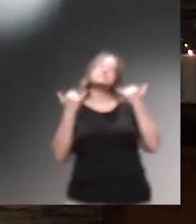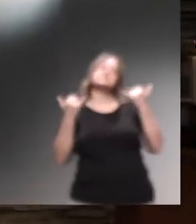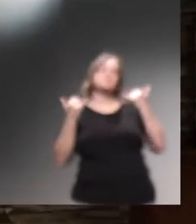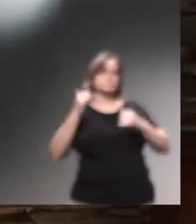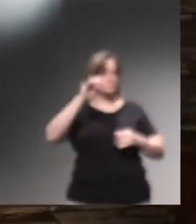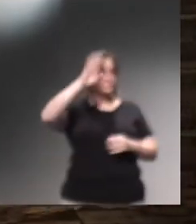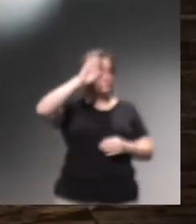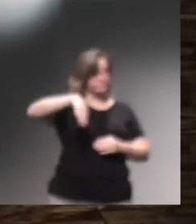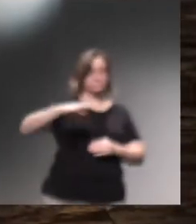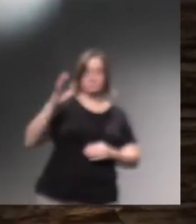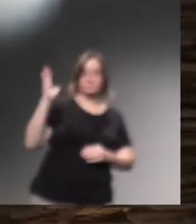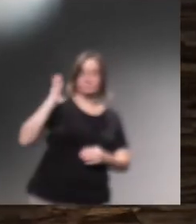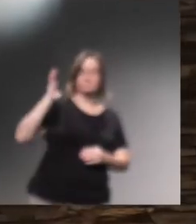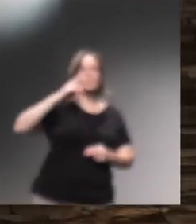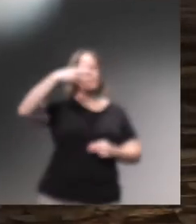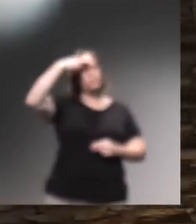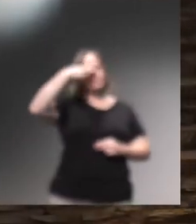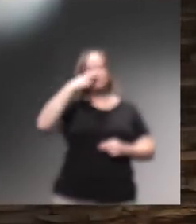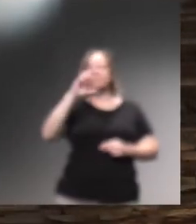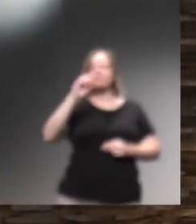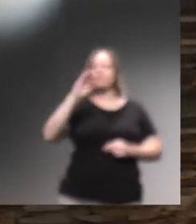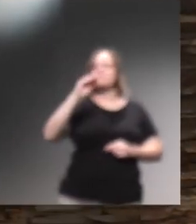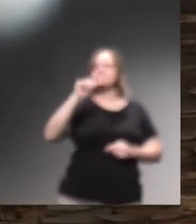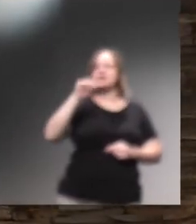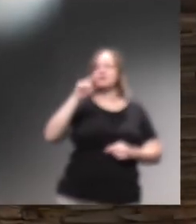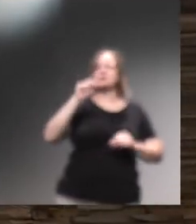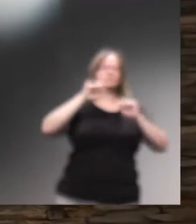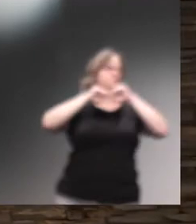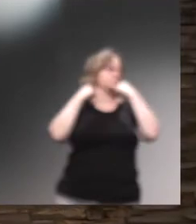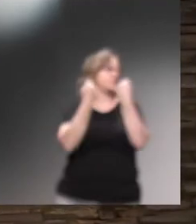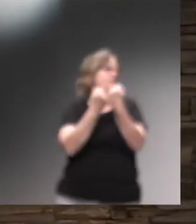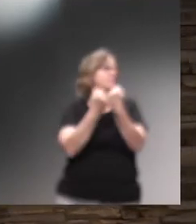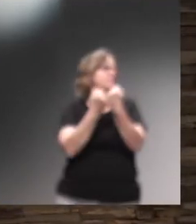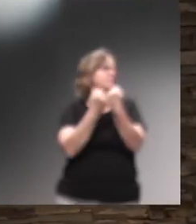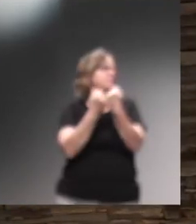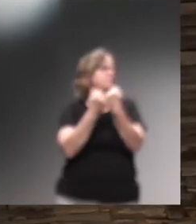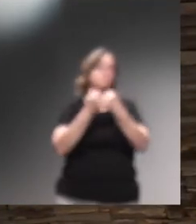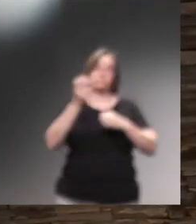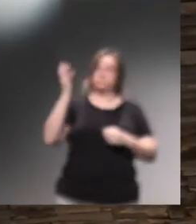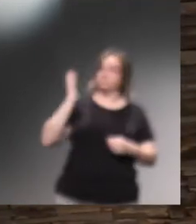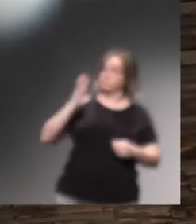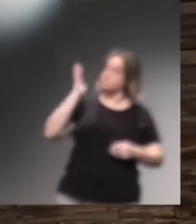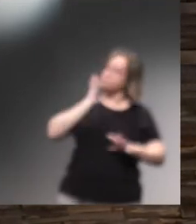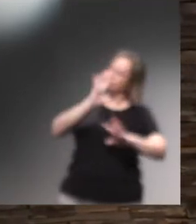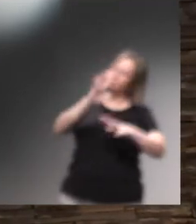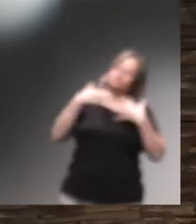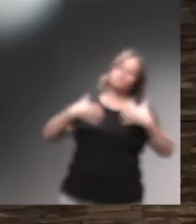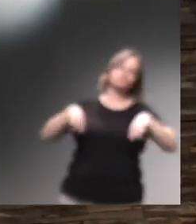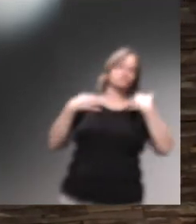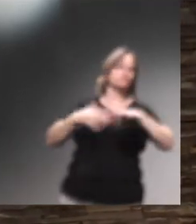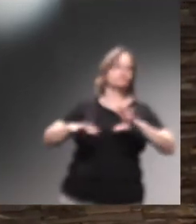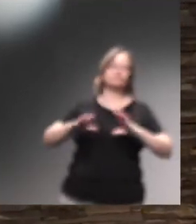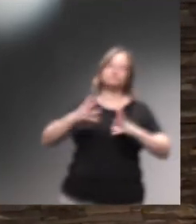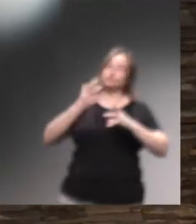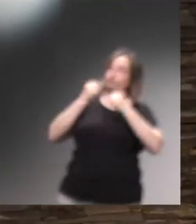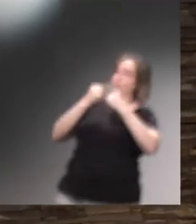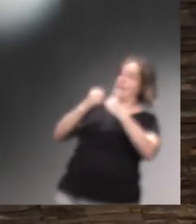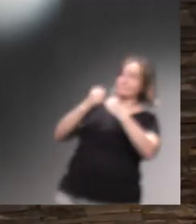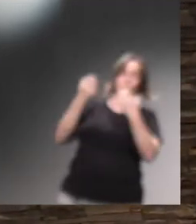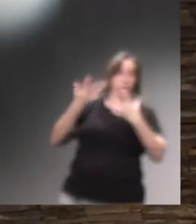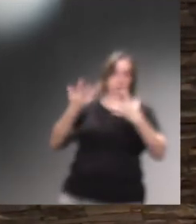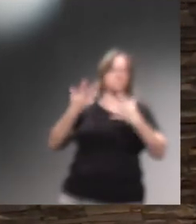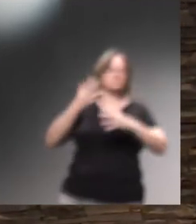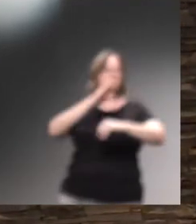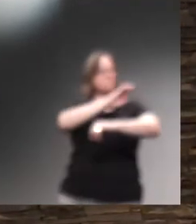society, and the way that strength was seen, it was all about power, status,